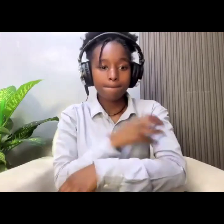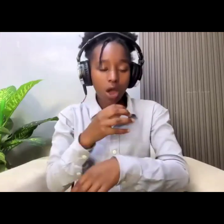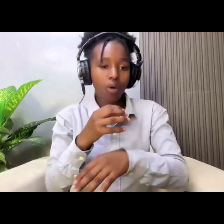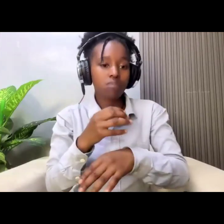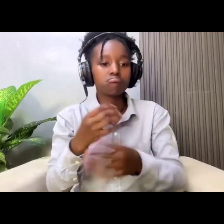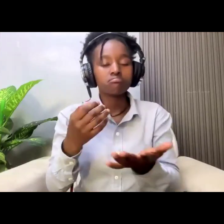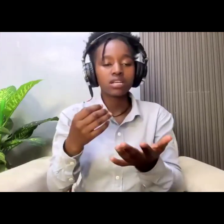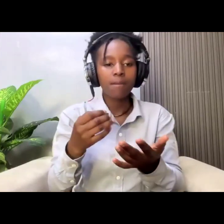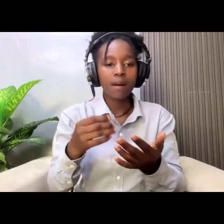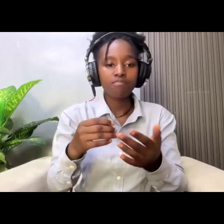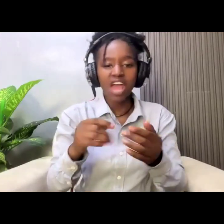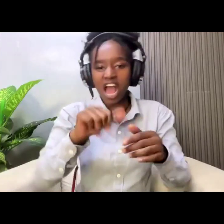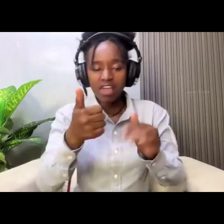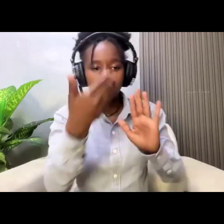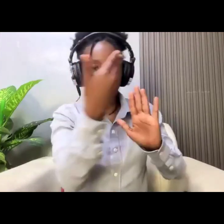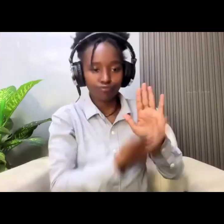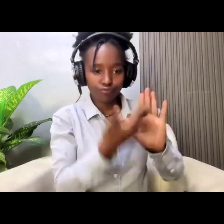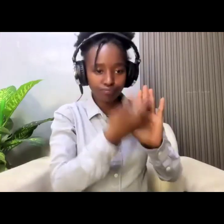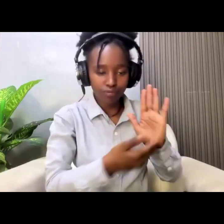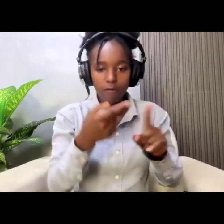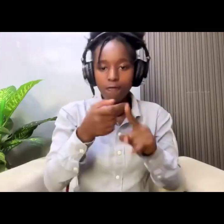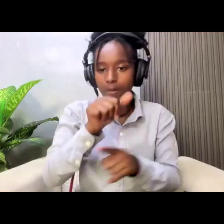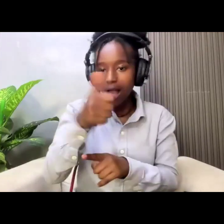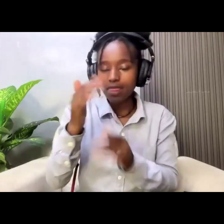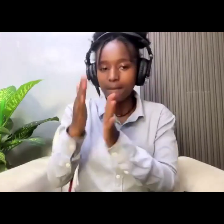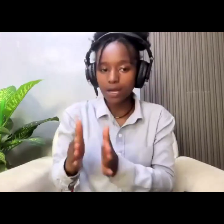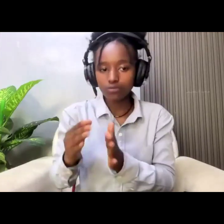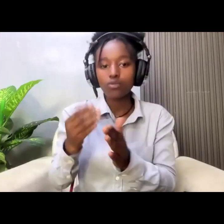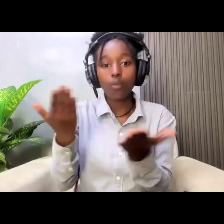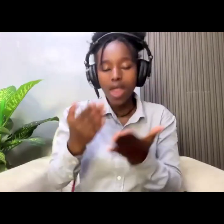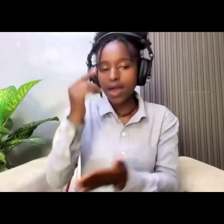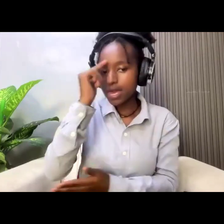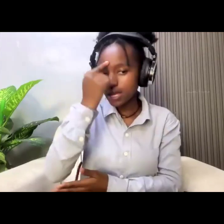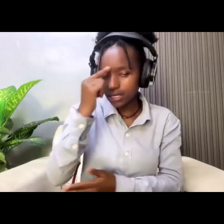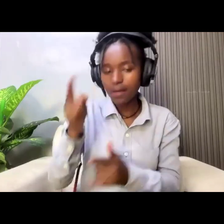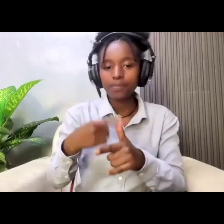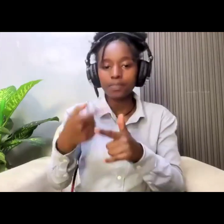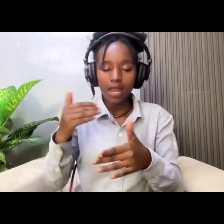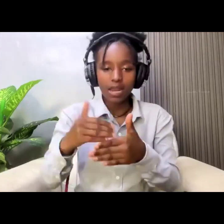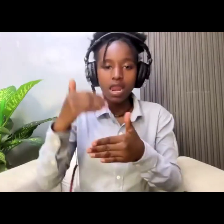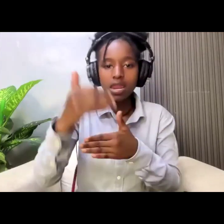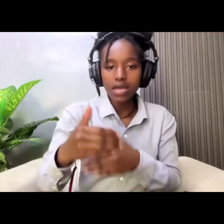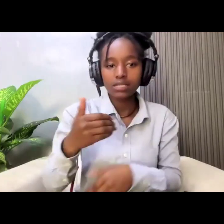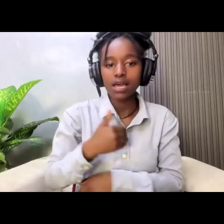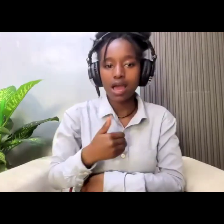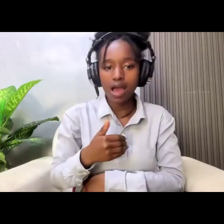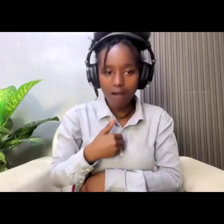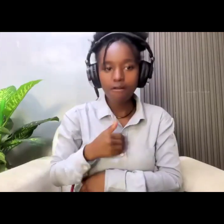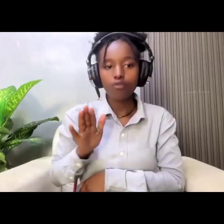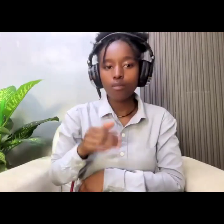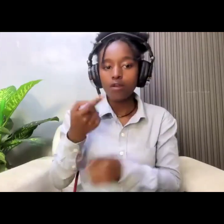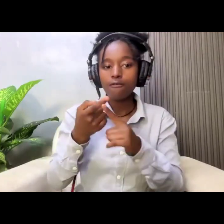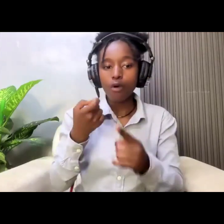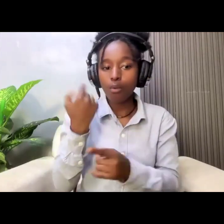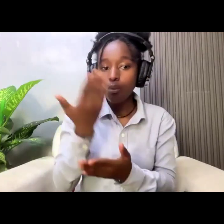Sruti Mohapatra from India. Then I'll come to Gorret from Uganda, if